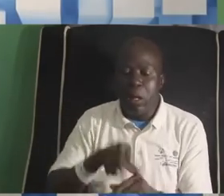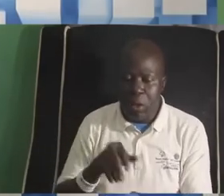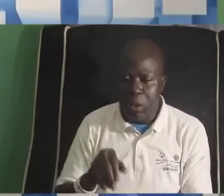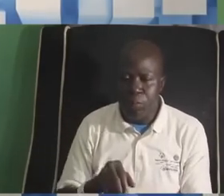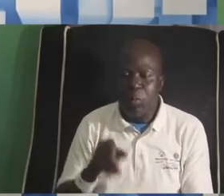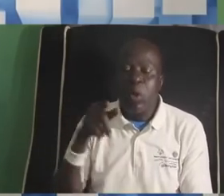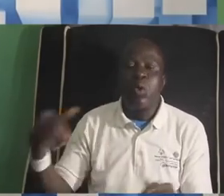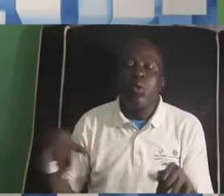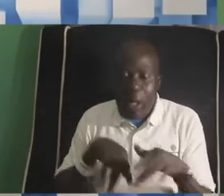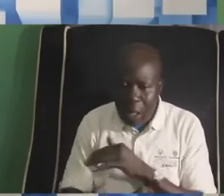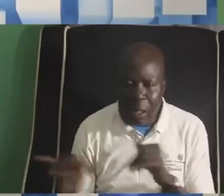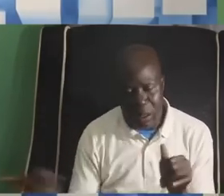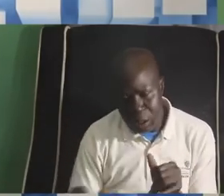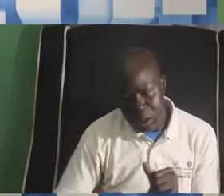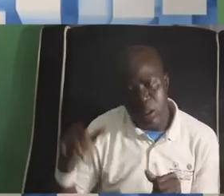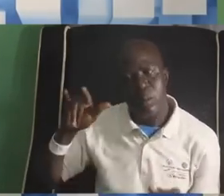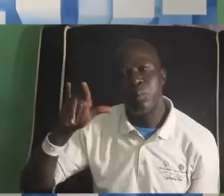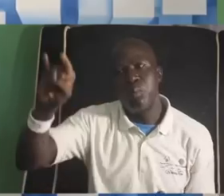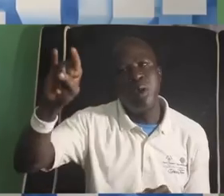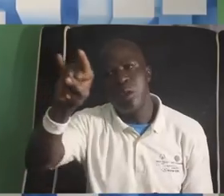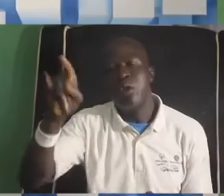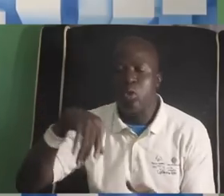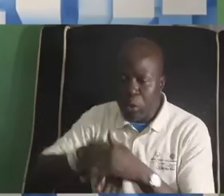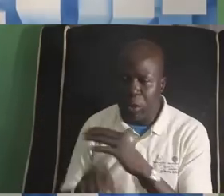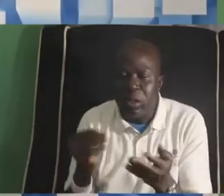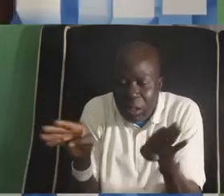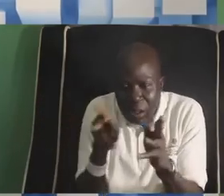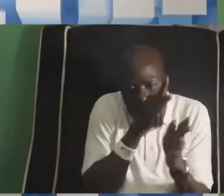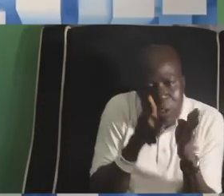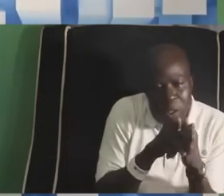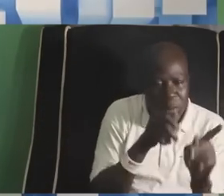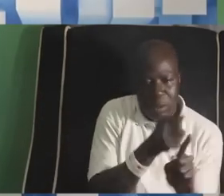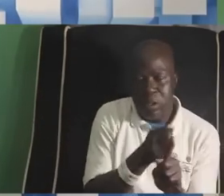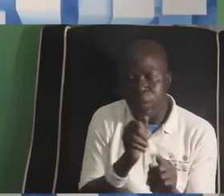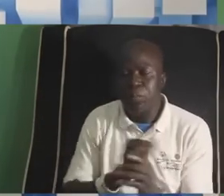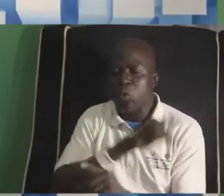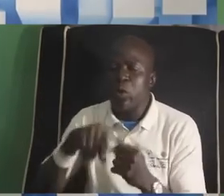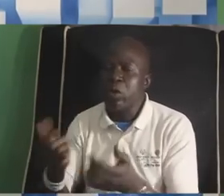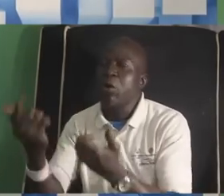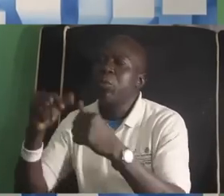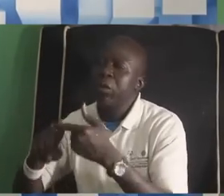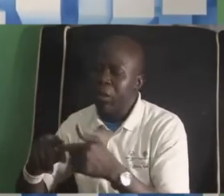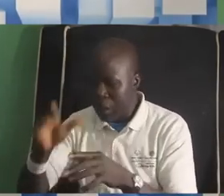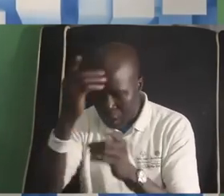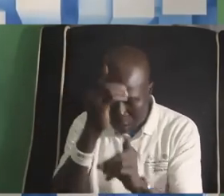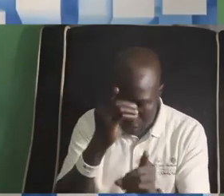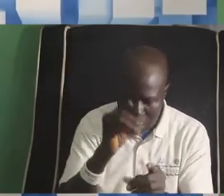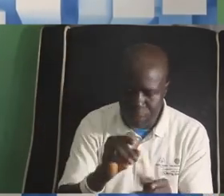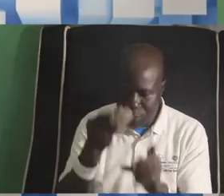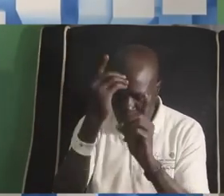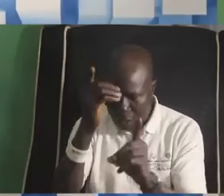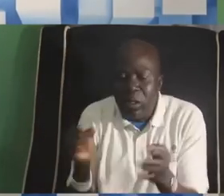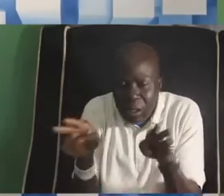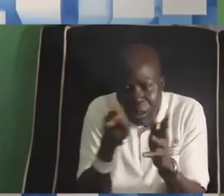as I jowo plane lati Ibadan. No, that we are the same plane as Ibadan. O fara pa mo fun mi. Ba se sokale. as we are lighted. Only, only daddy. She said that